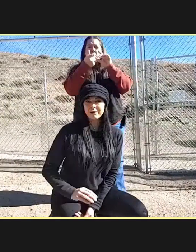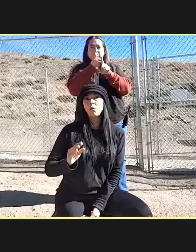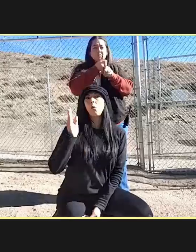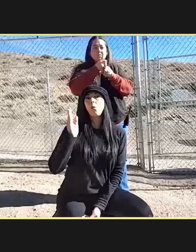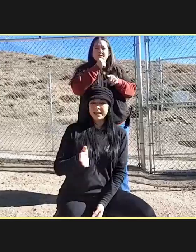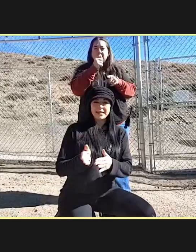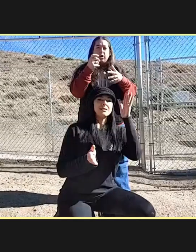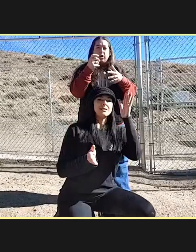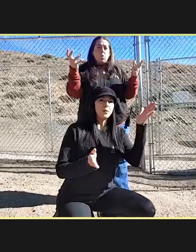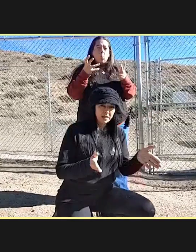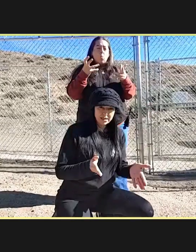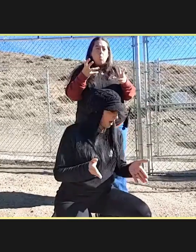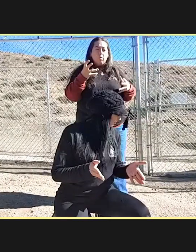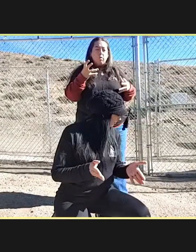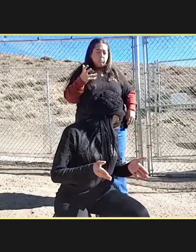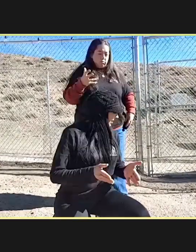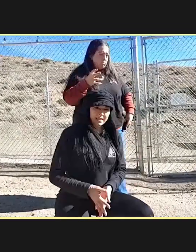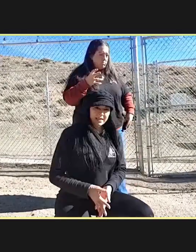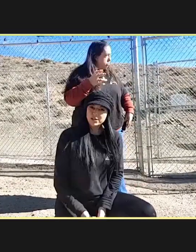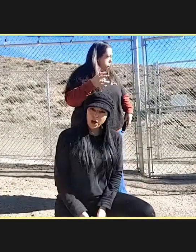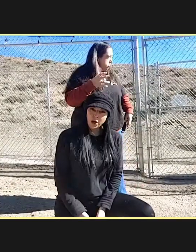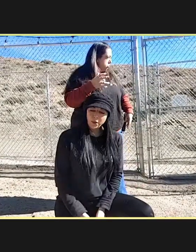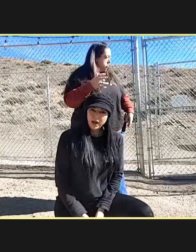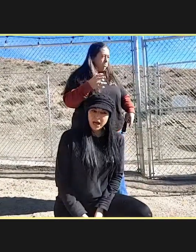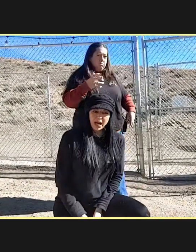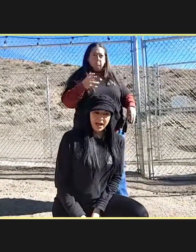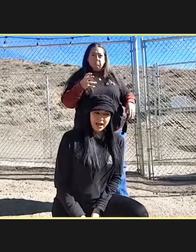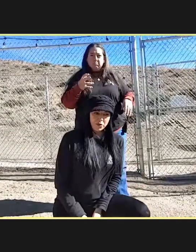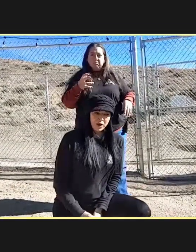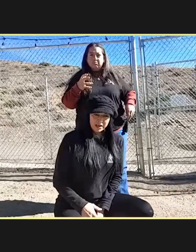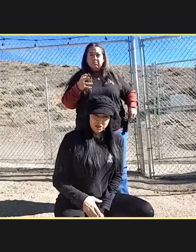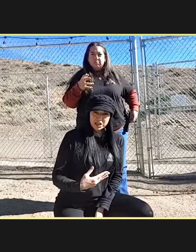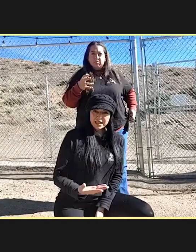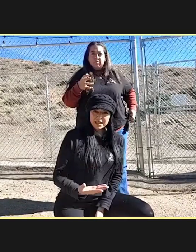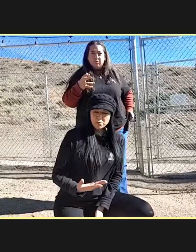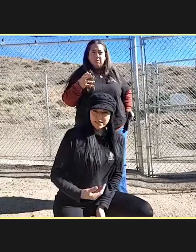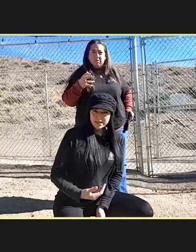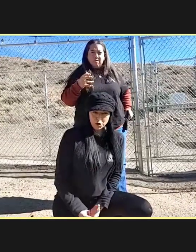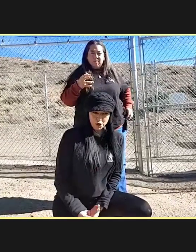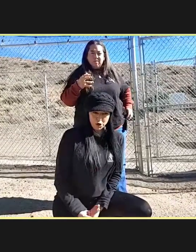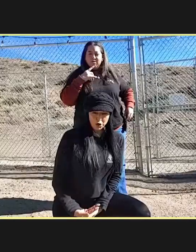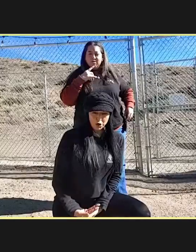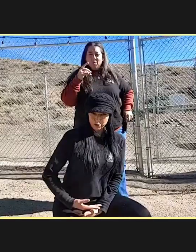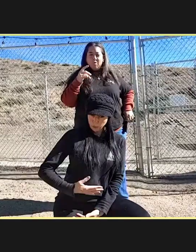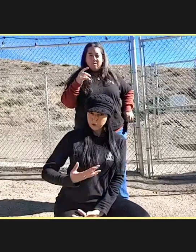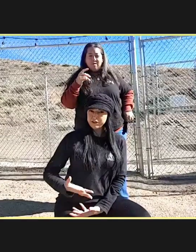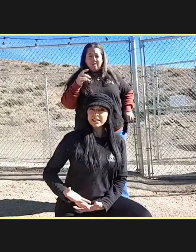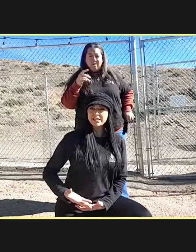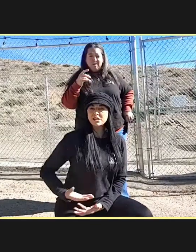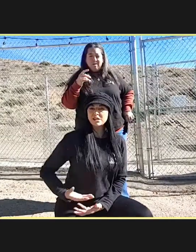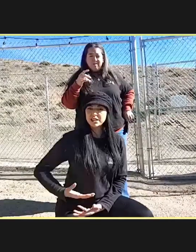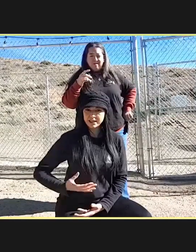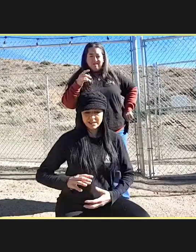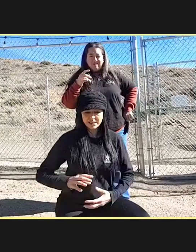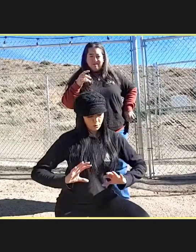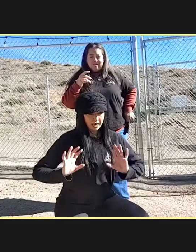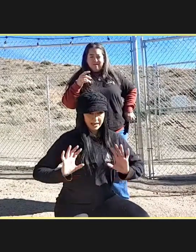expressing themselves, not necessarily what is and what's not. So the way that she expresses